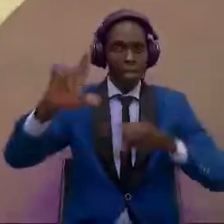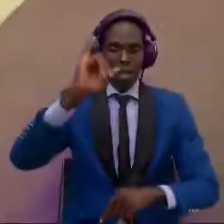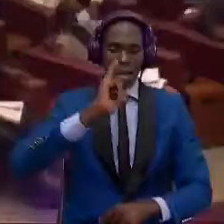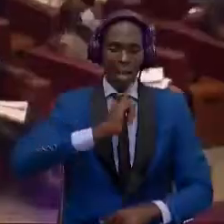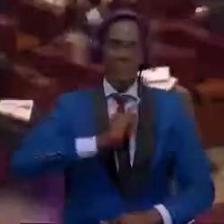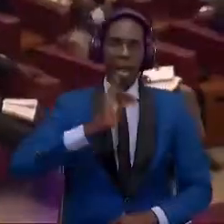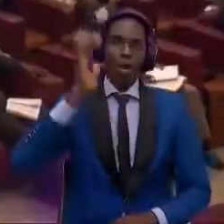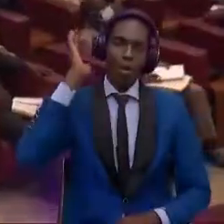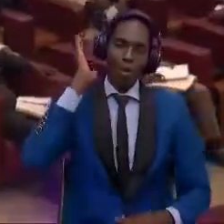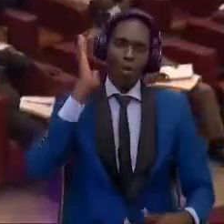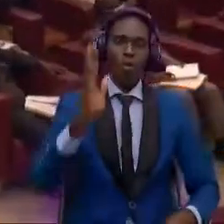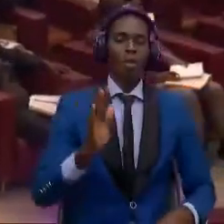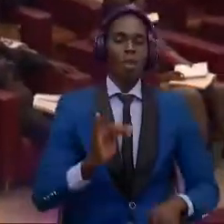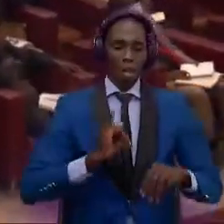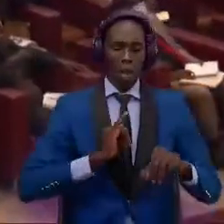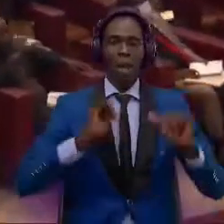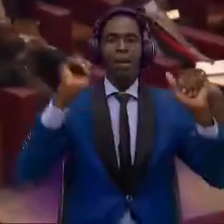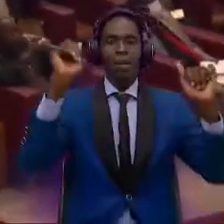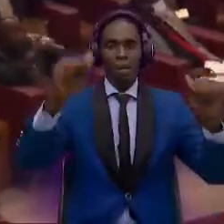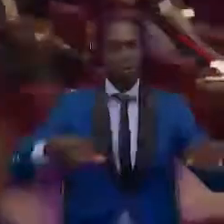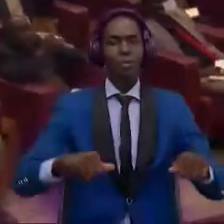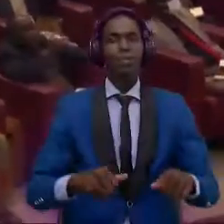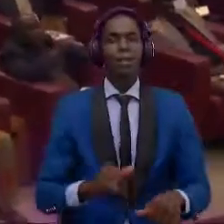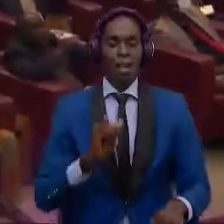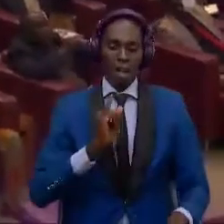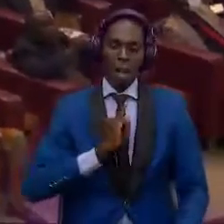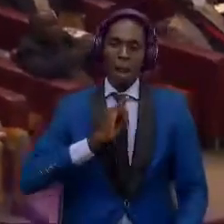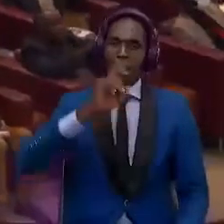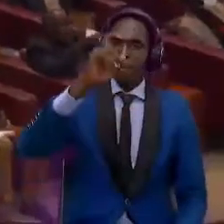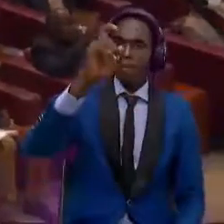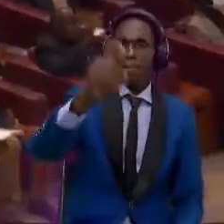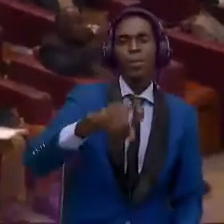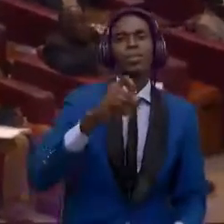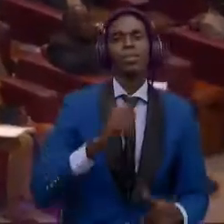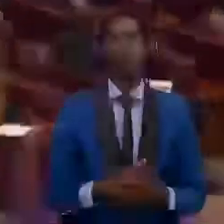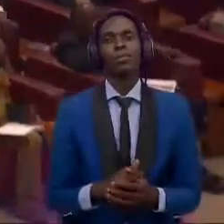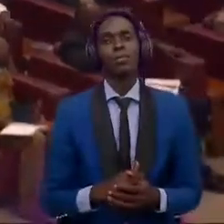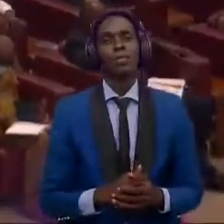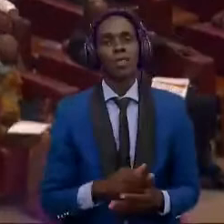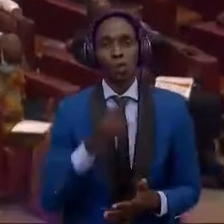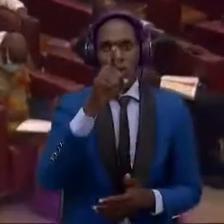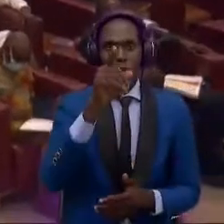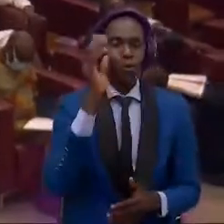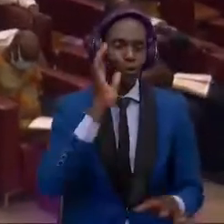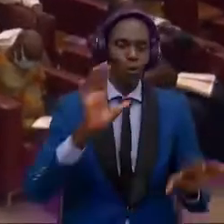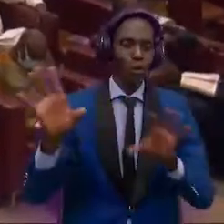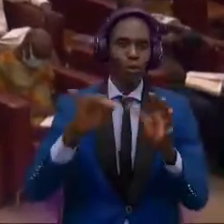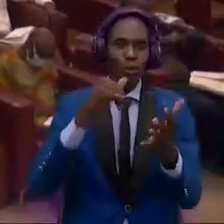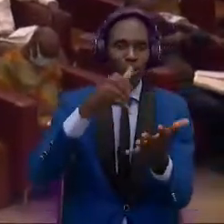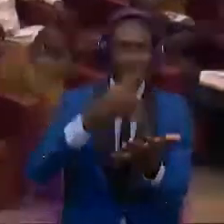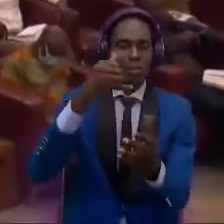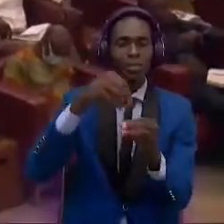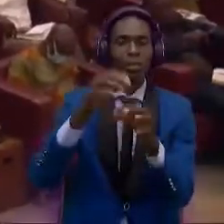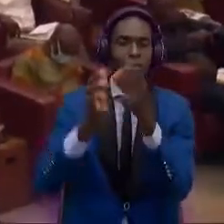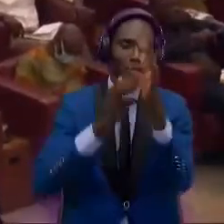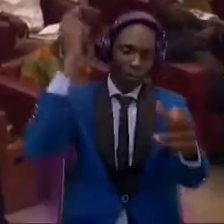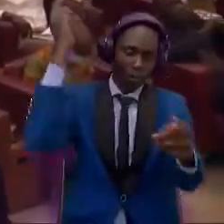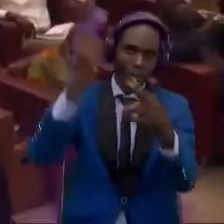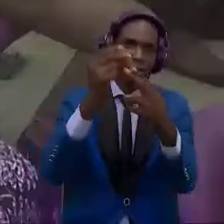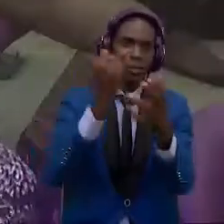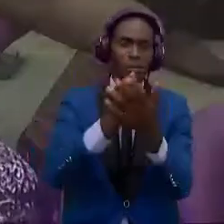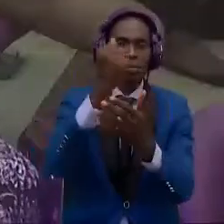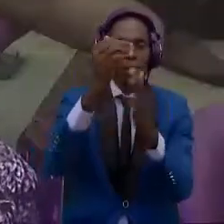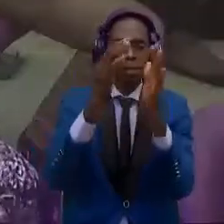will. I can. I must. You will do it in Jesus'